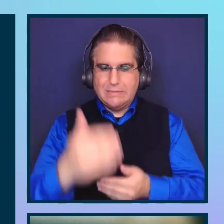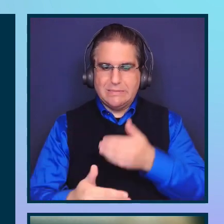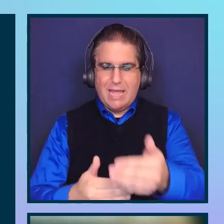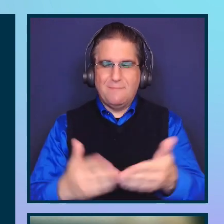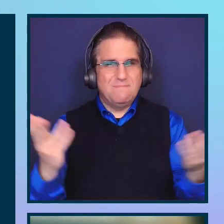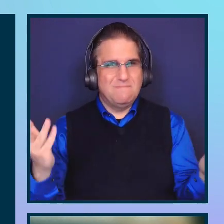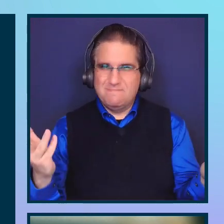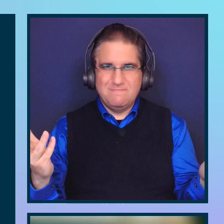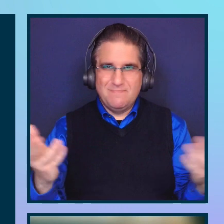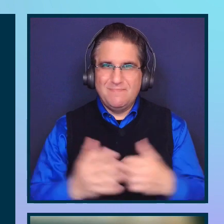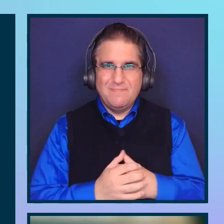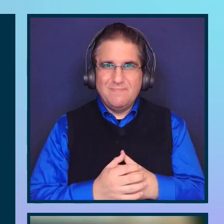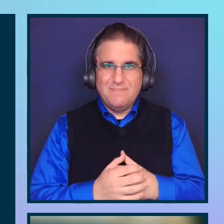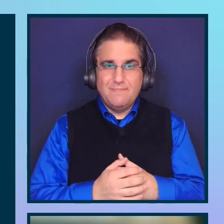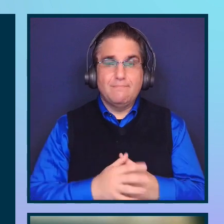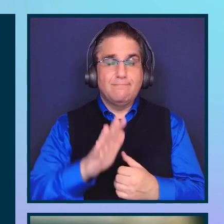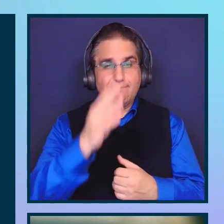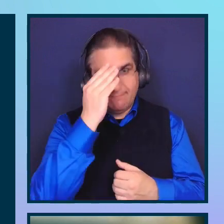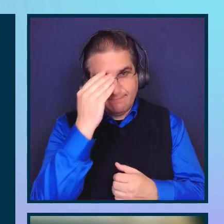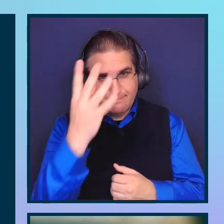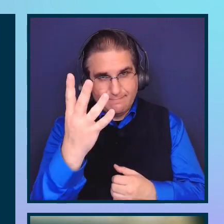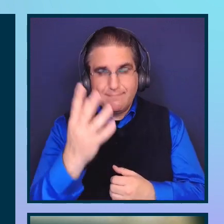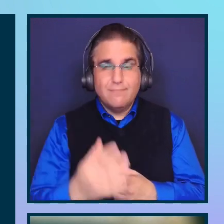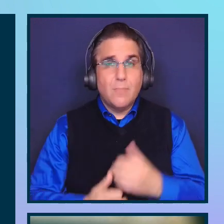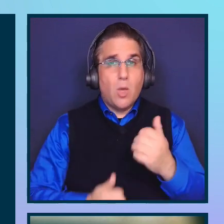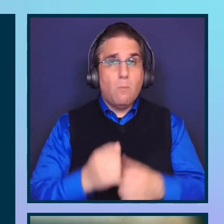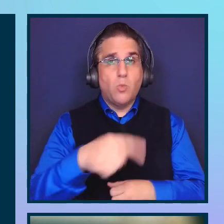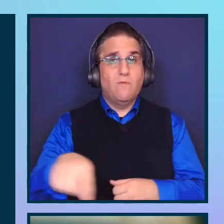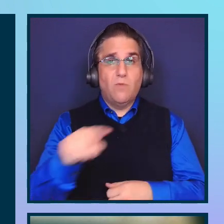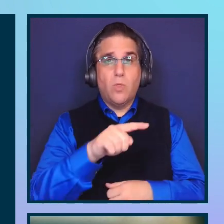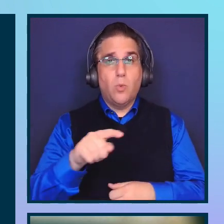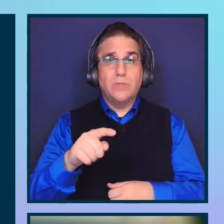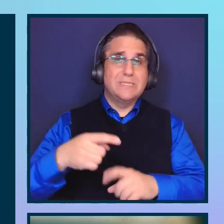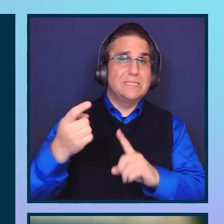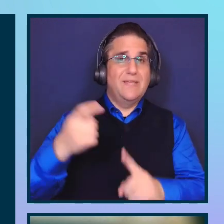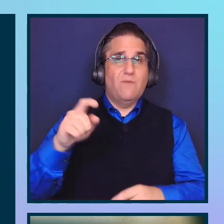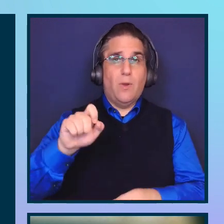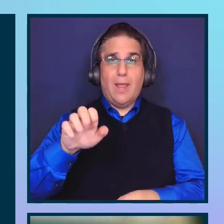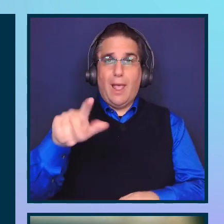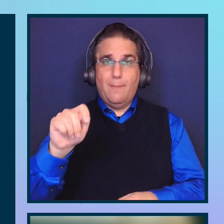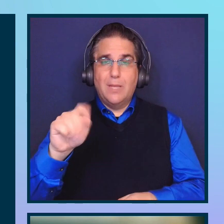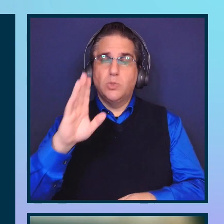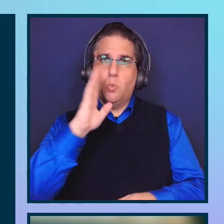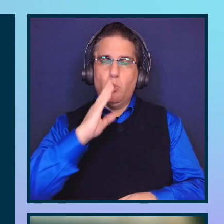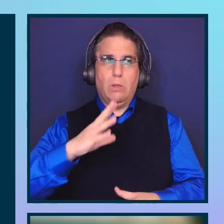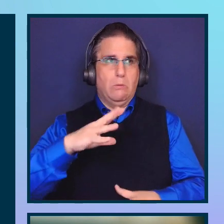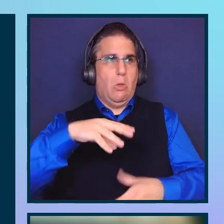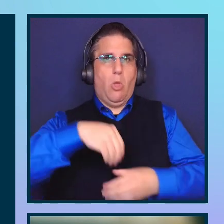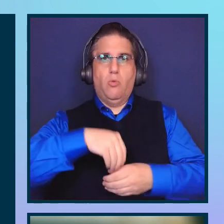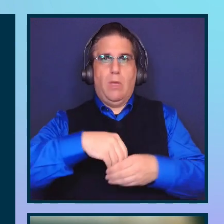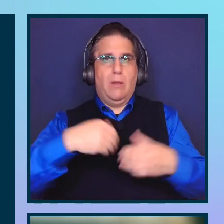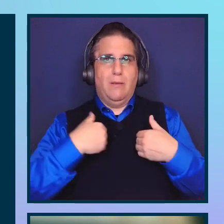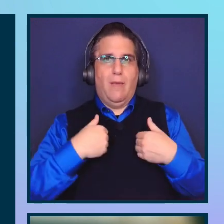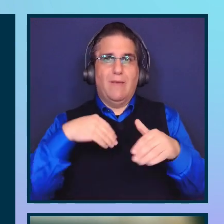noting, though, that although most of the elements, default elements are accessible by default, not all the